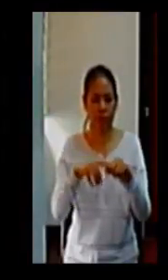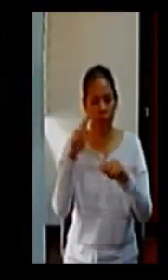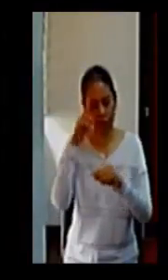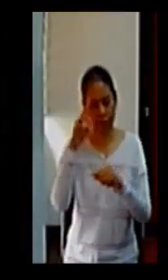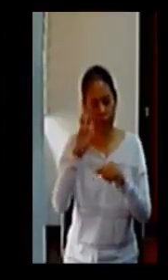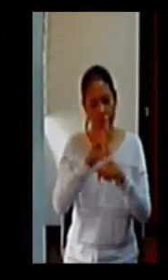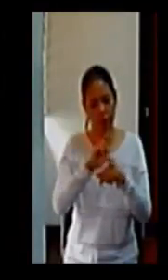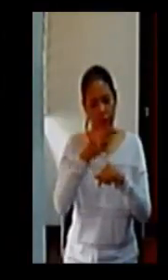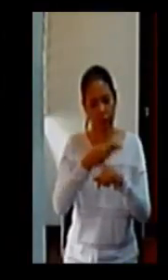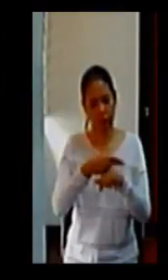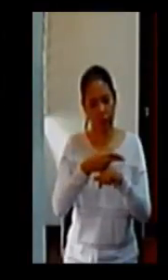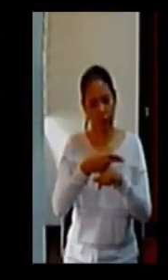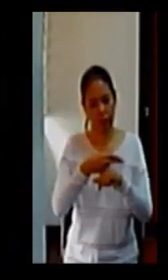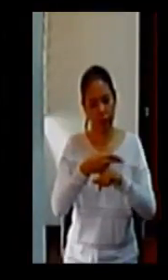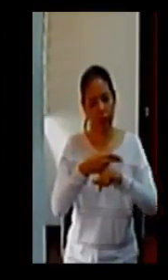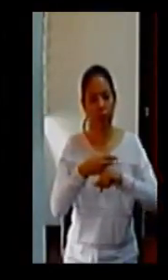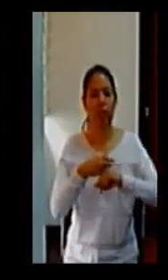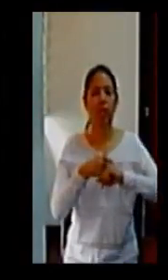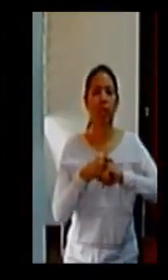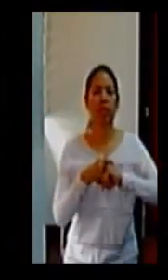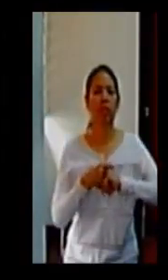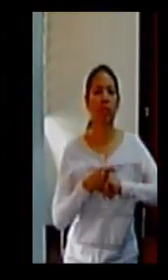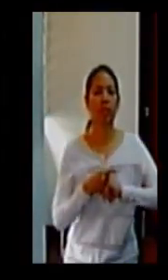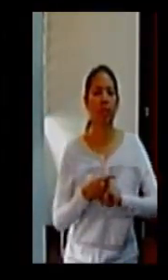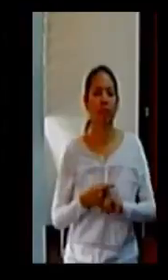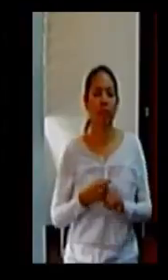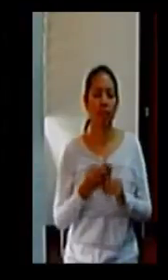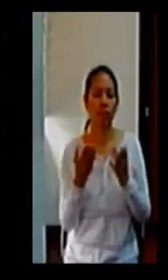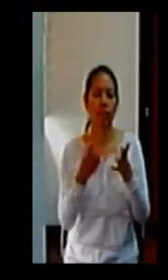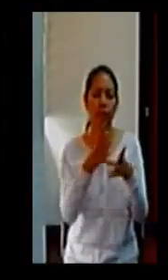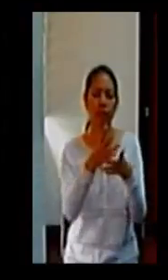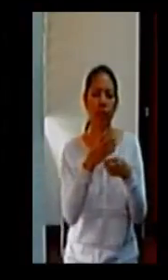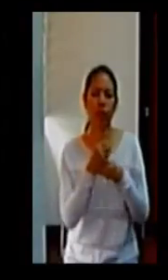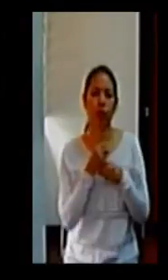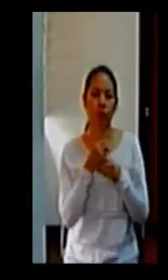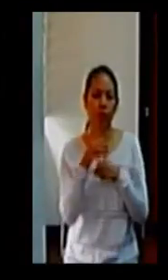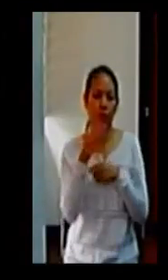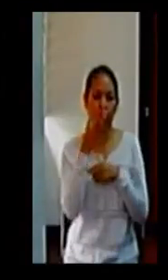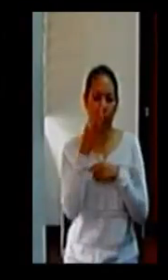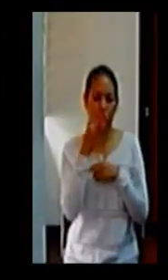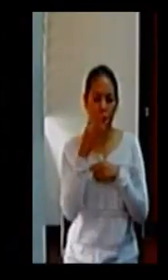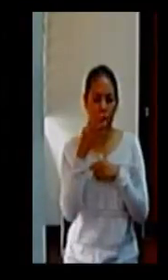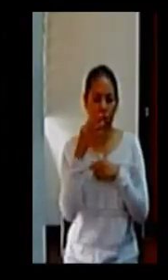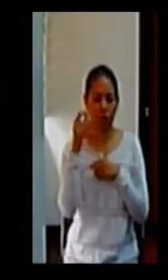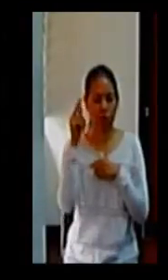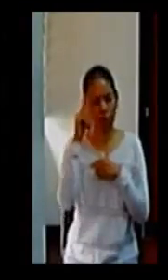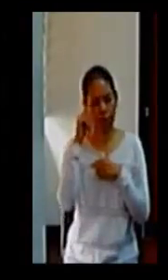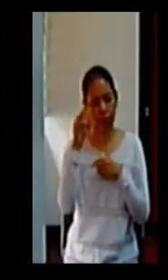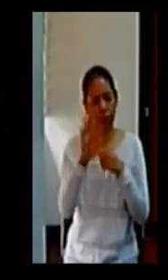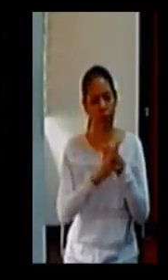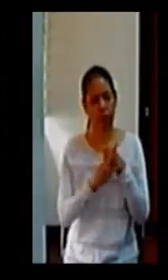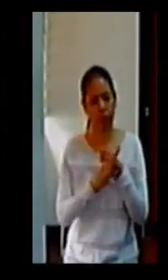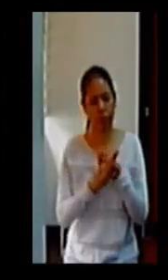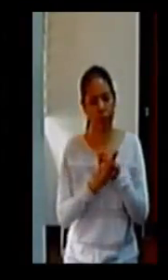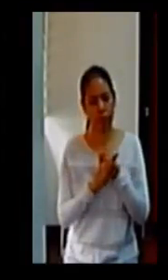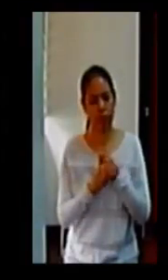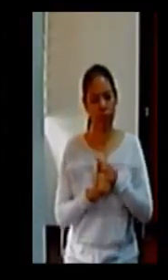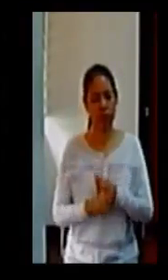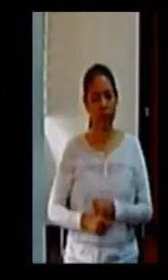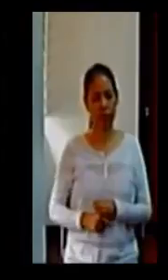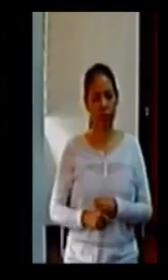livelihood and as a source of food for security. Food